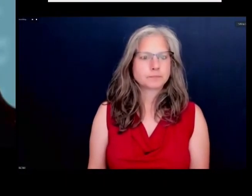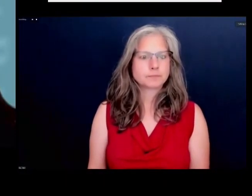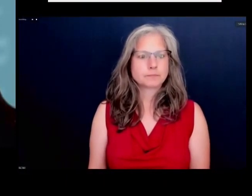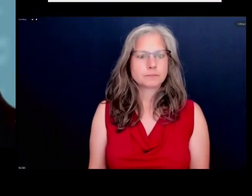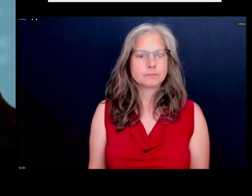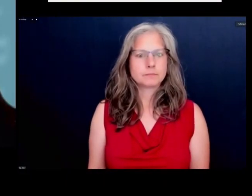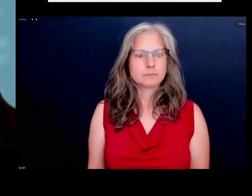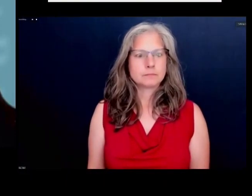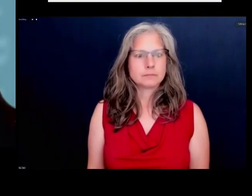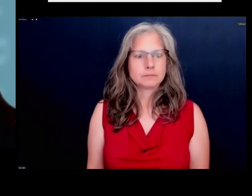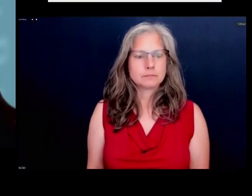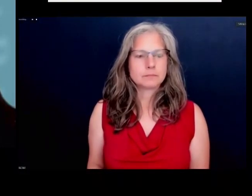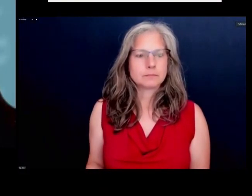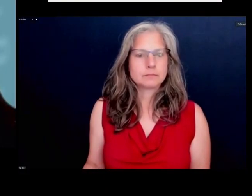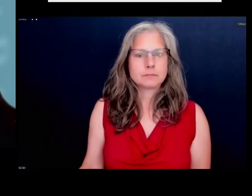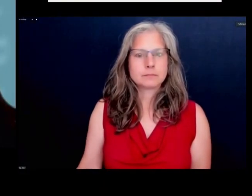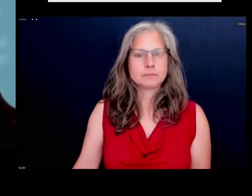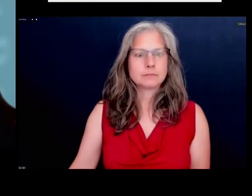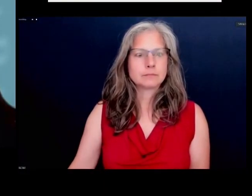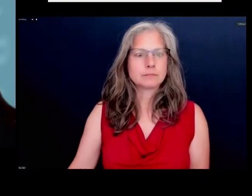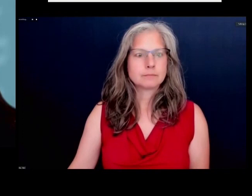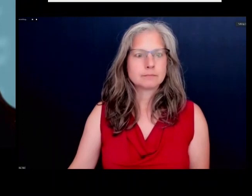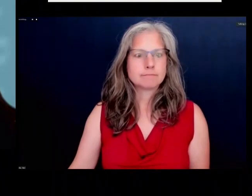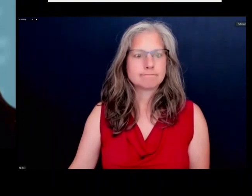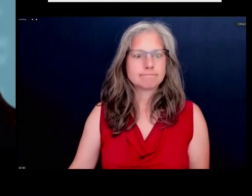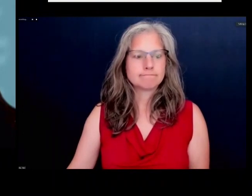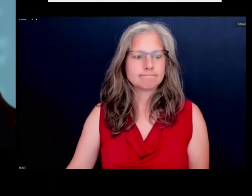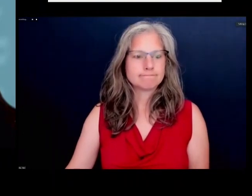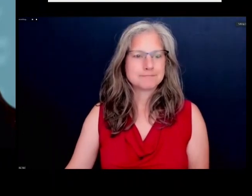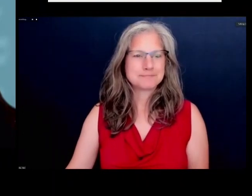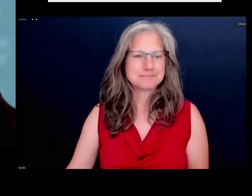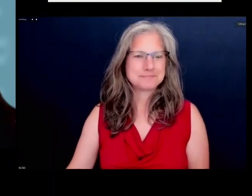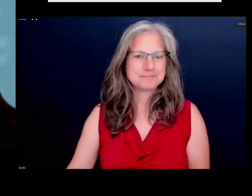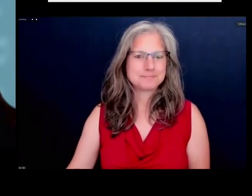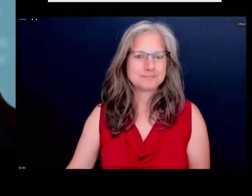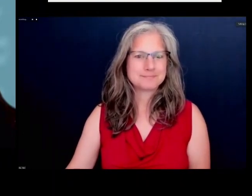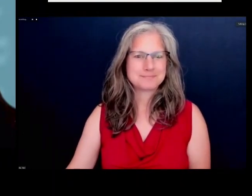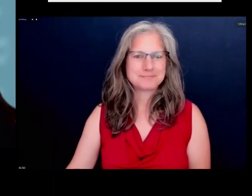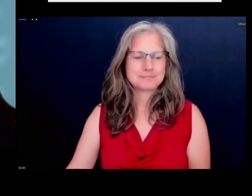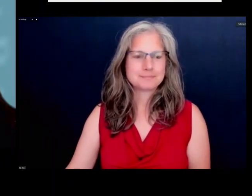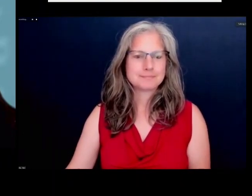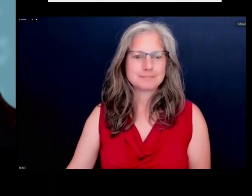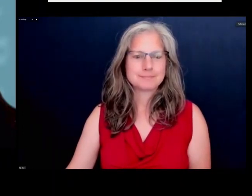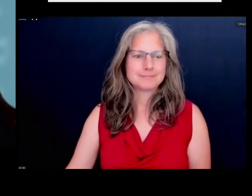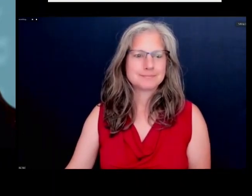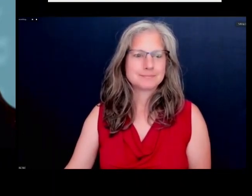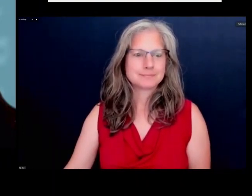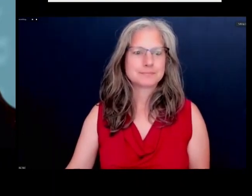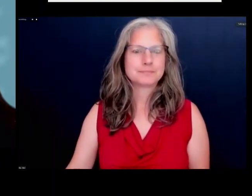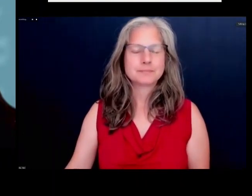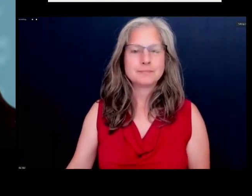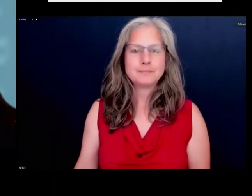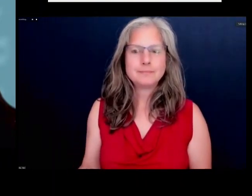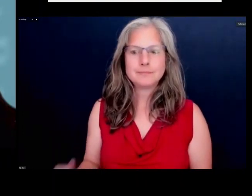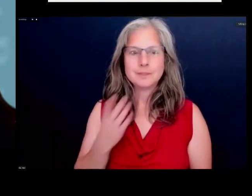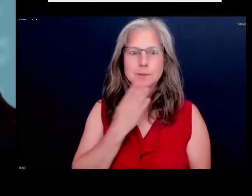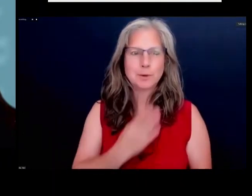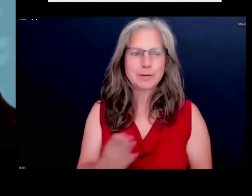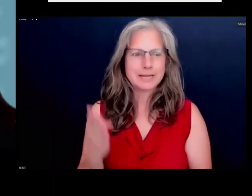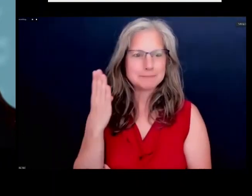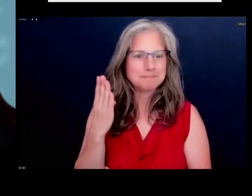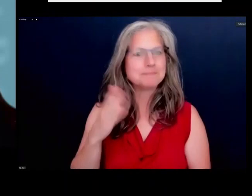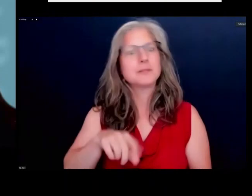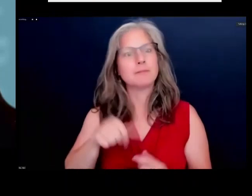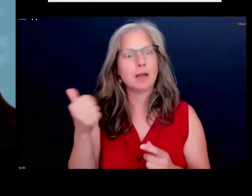Good morning. Thank you for joining us to learn more about COVID-19 in our county amid concerns about the Delta variant and